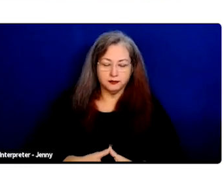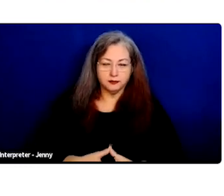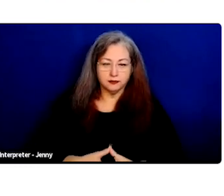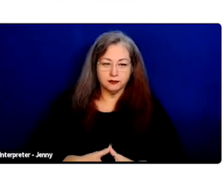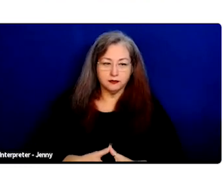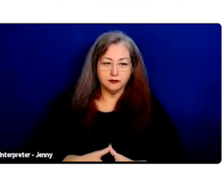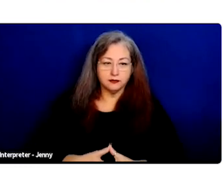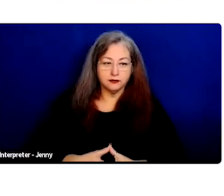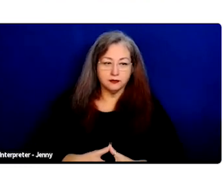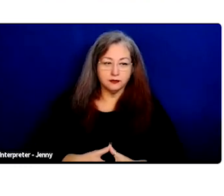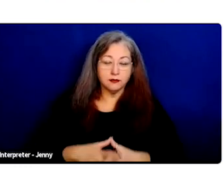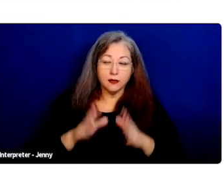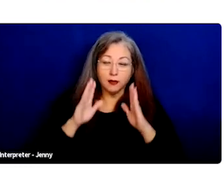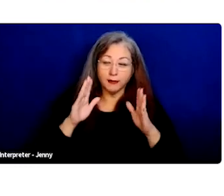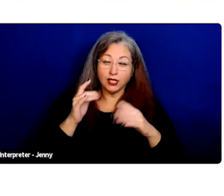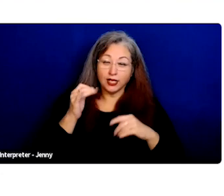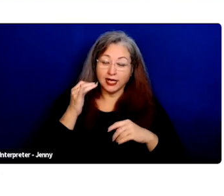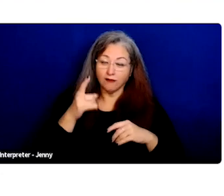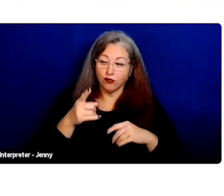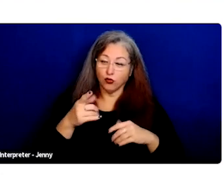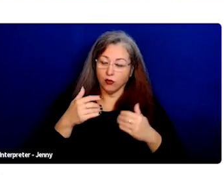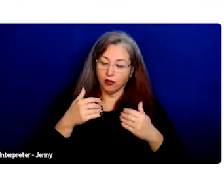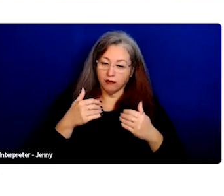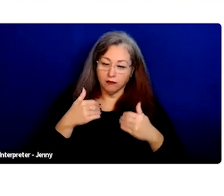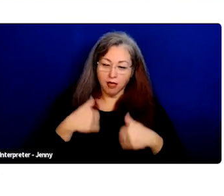Notice any resistance you have in this moment.